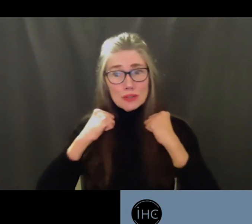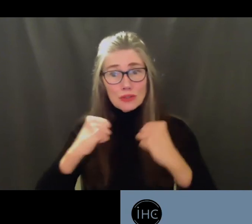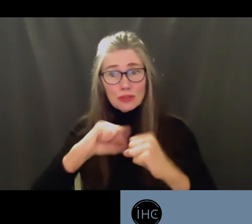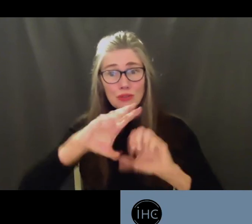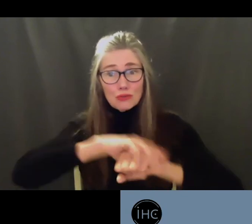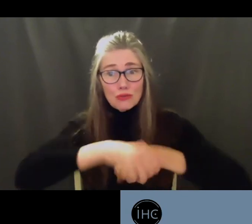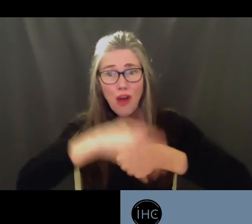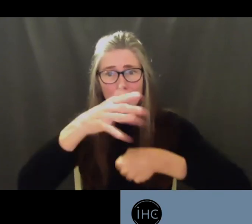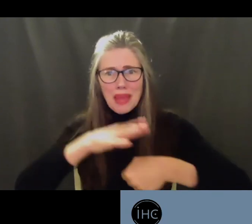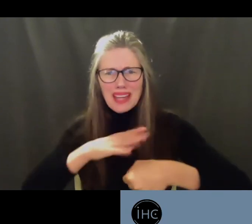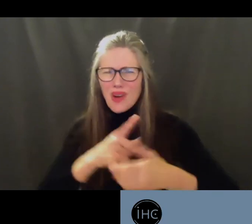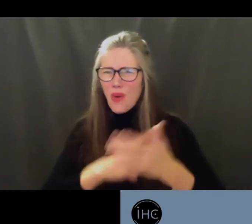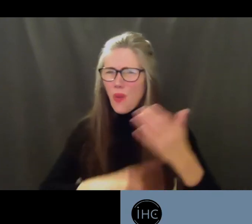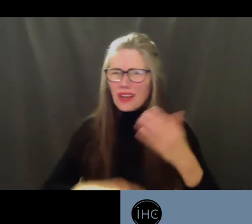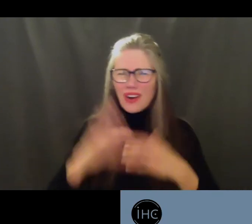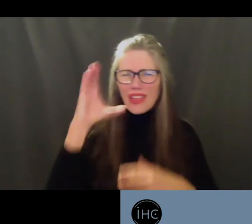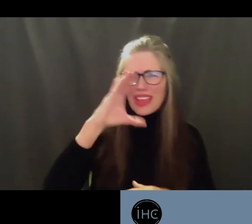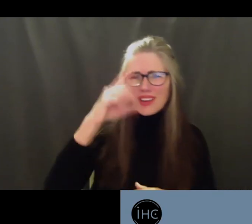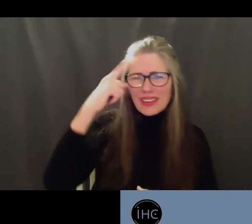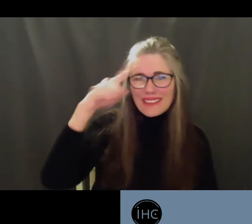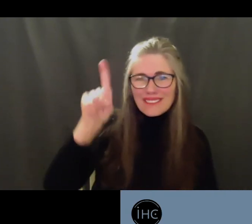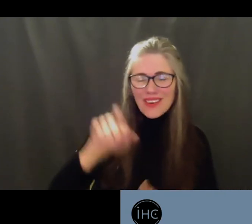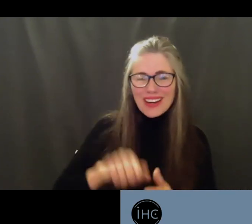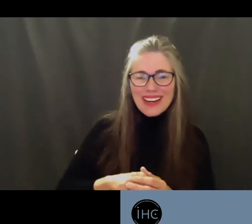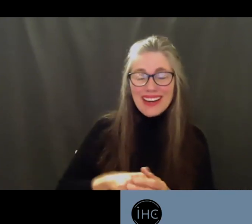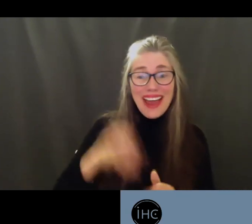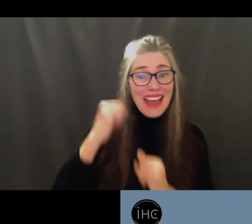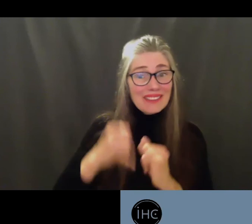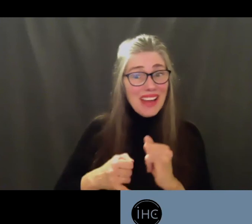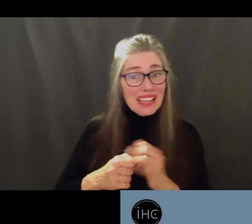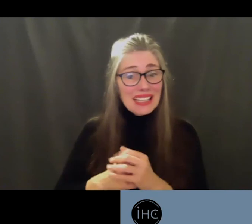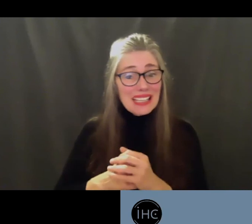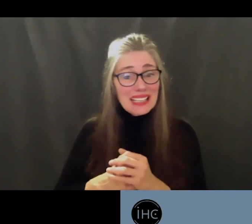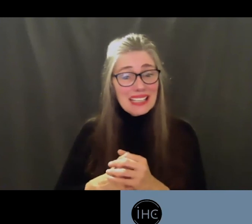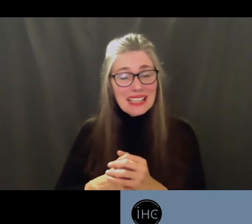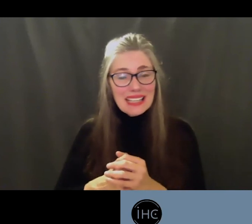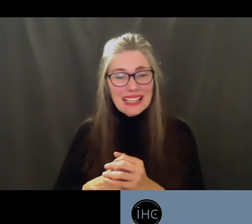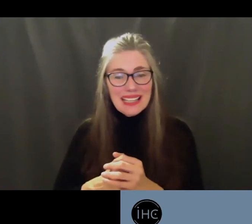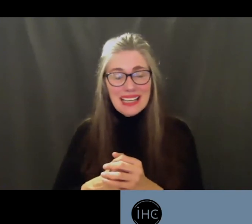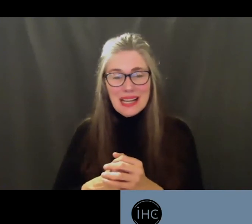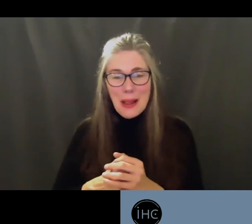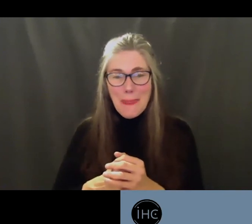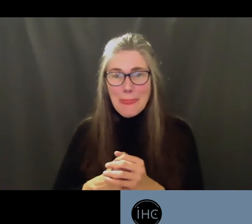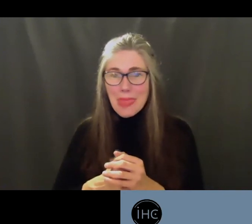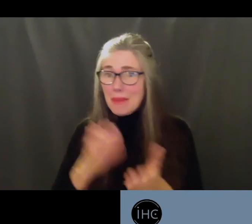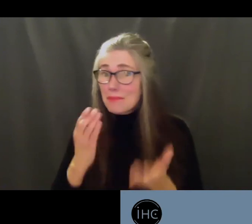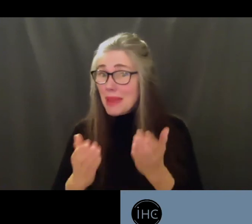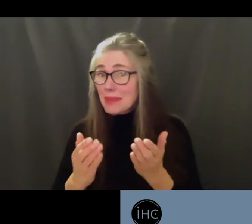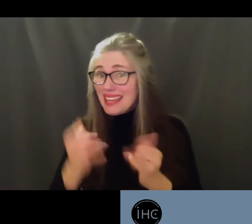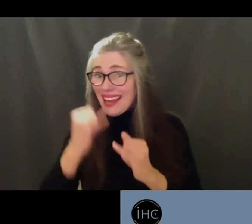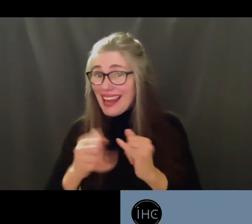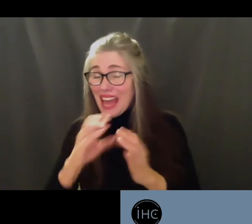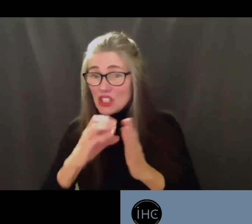then finally, there's the notion here that there can be an epilogue. One of the mysteries